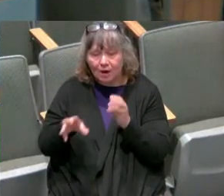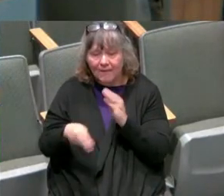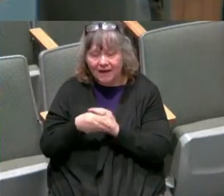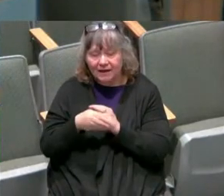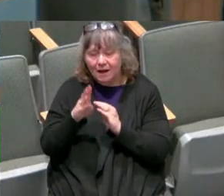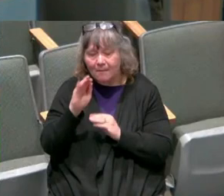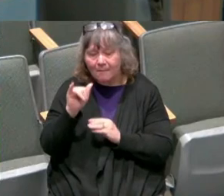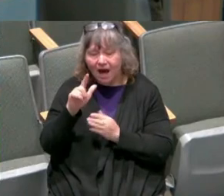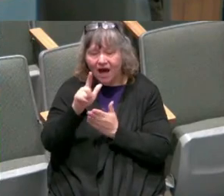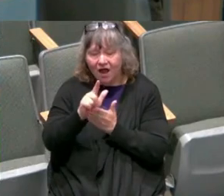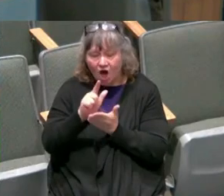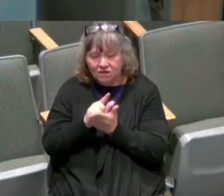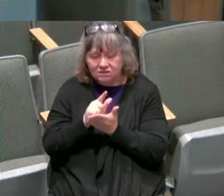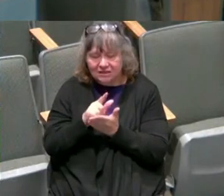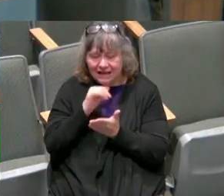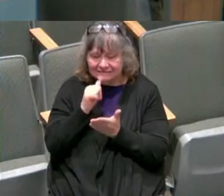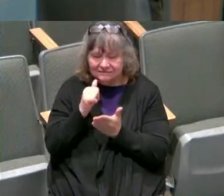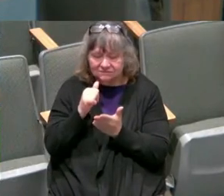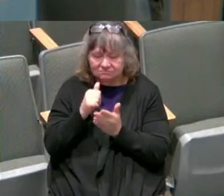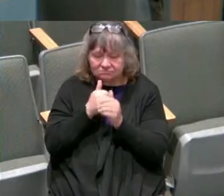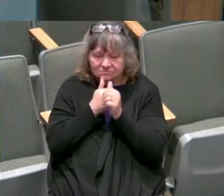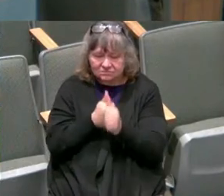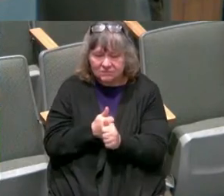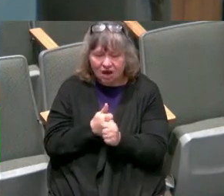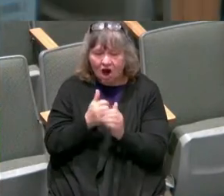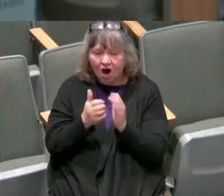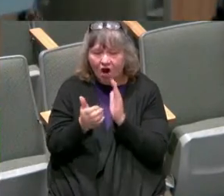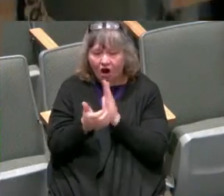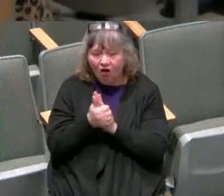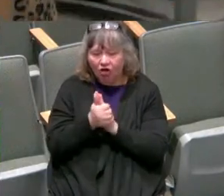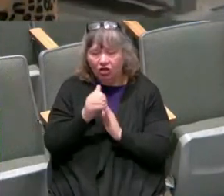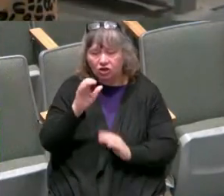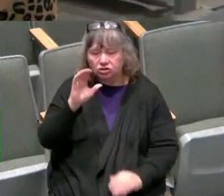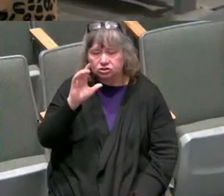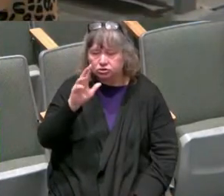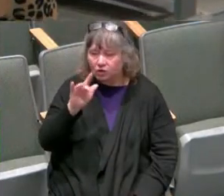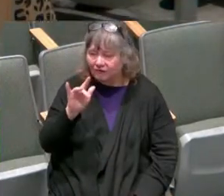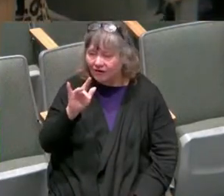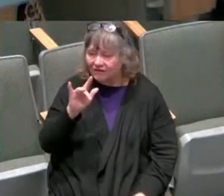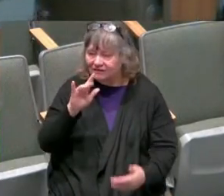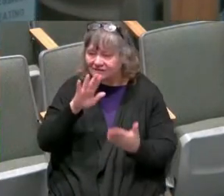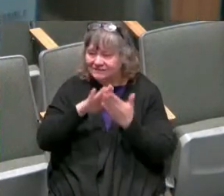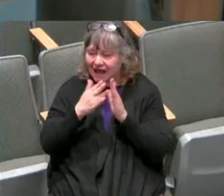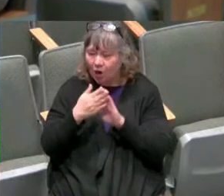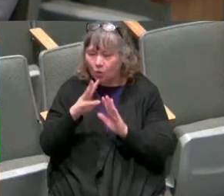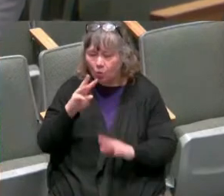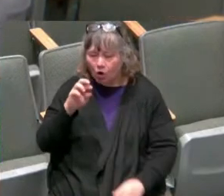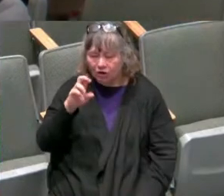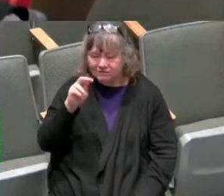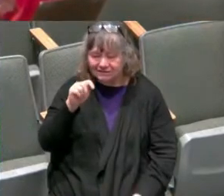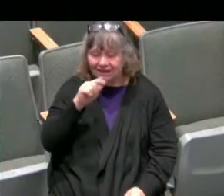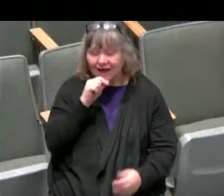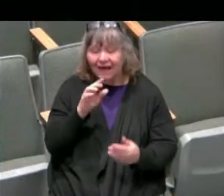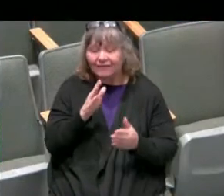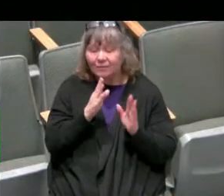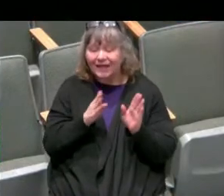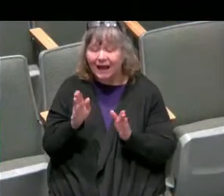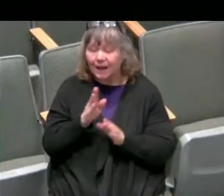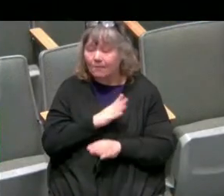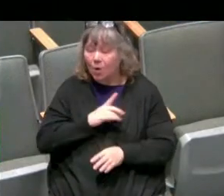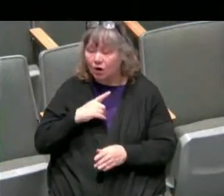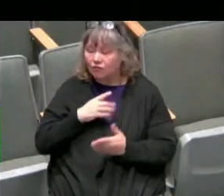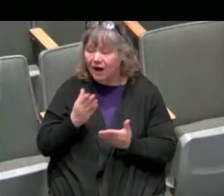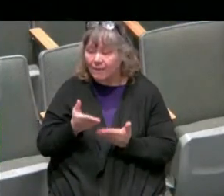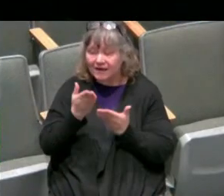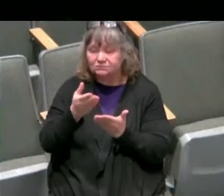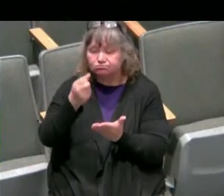hockington has set forth in article 25 of the 2023 annual town meeting warrants and the planning board recommends approval